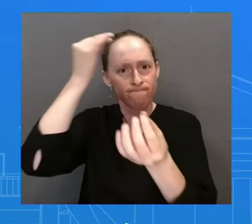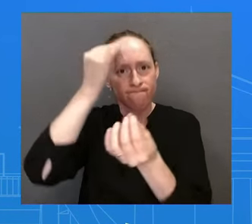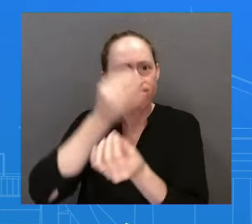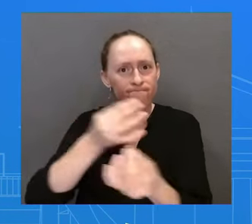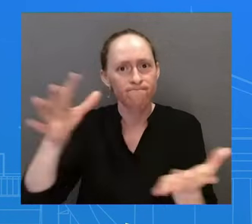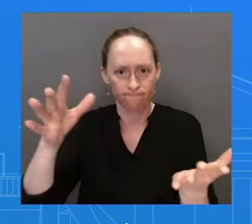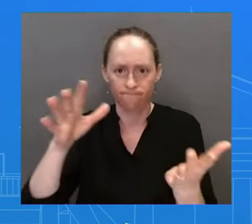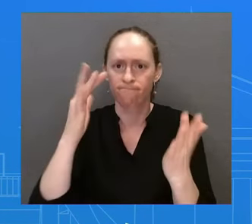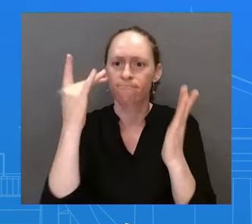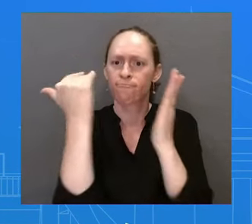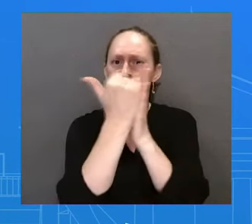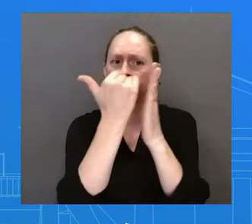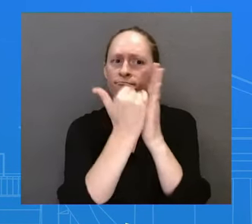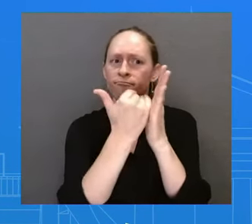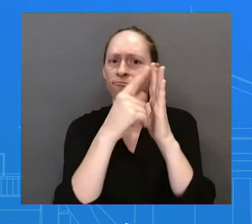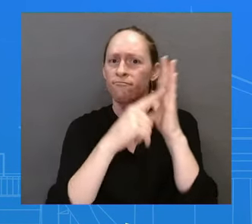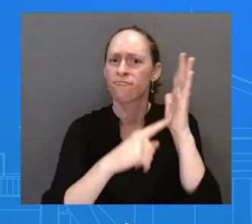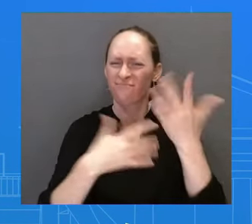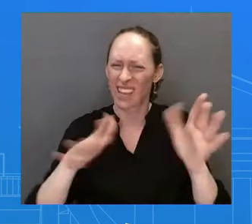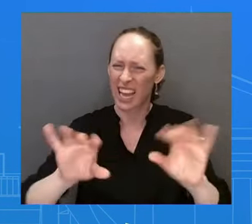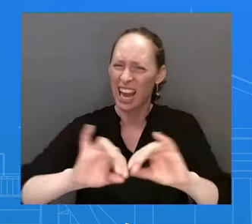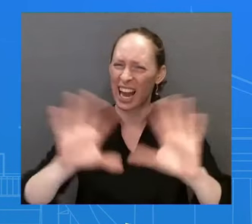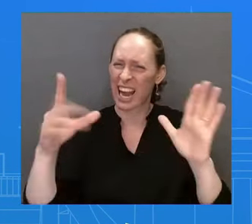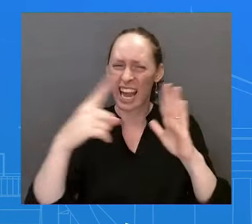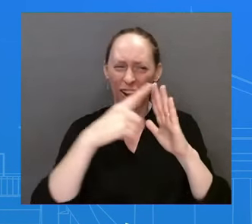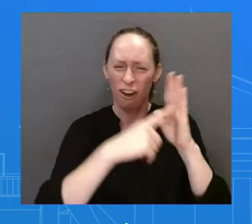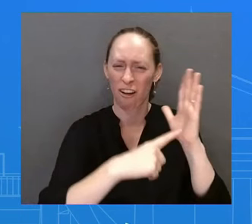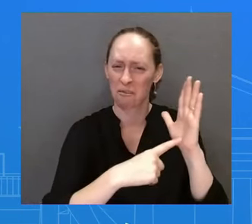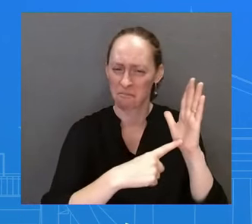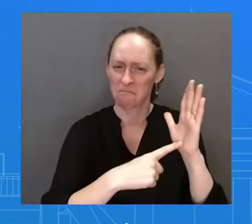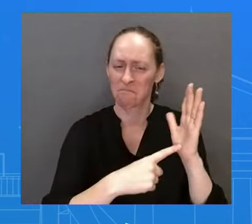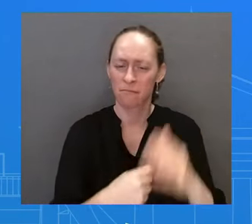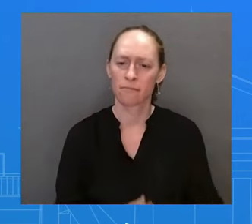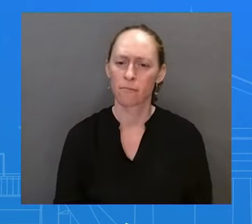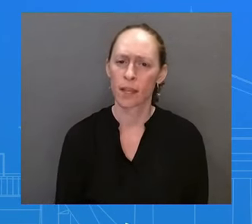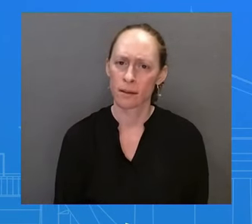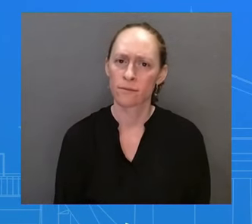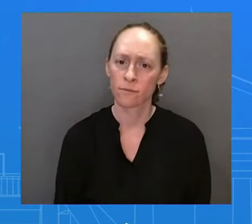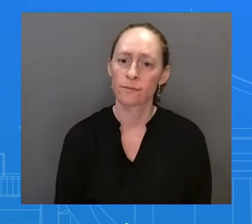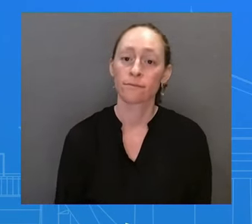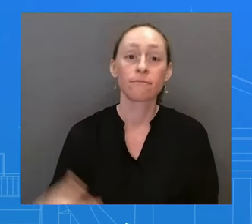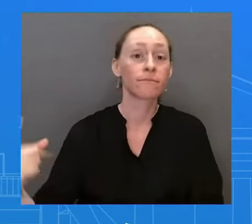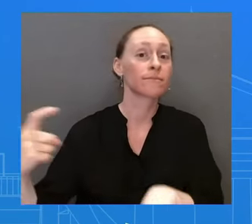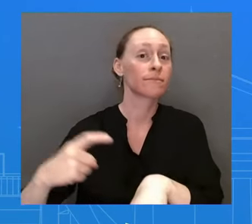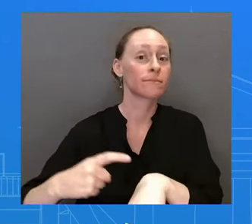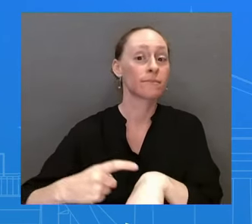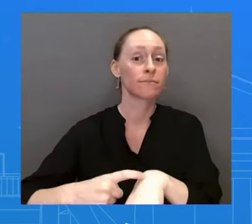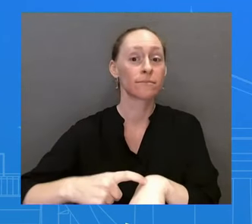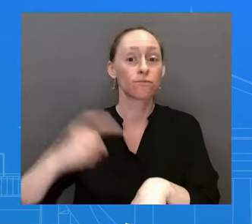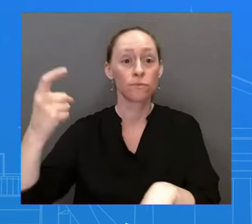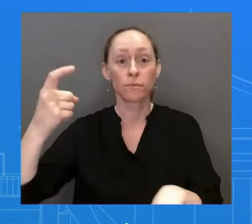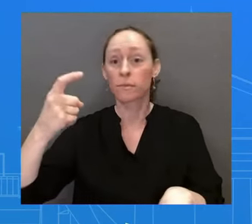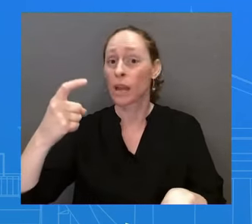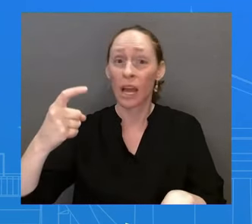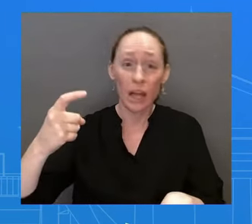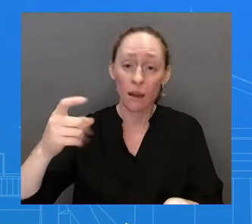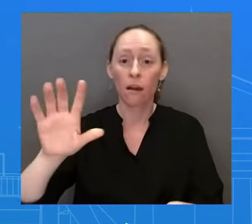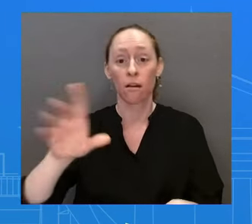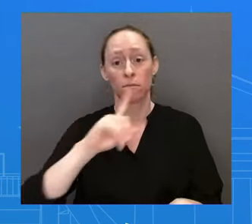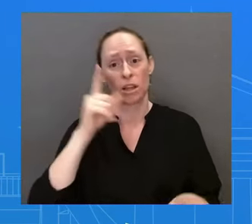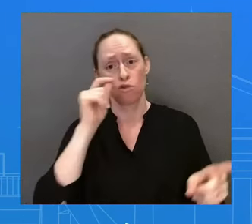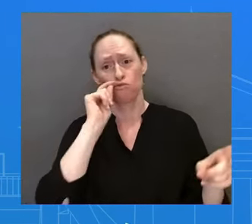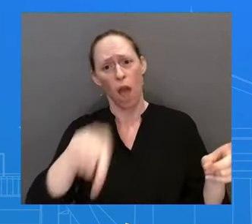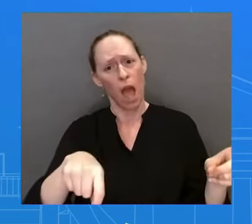that NATO should be in Ukraine's future at some point in the future. Nothing's changed about that. Are you able to characterize at